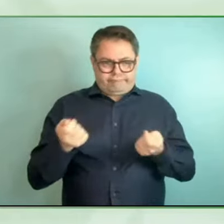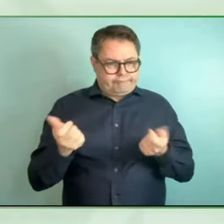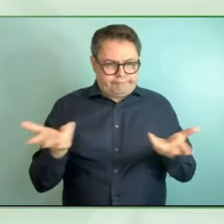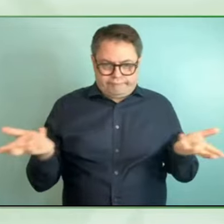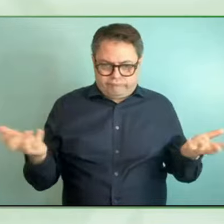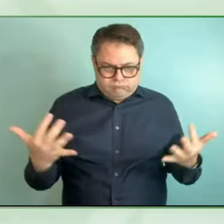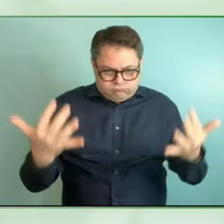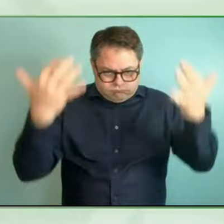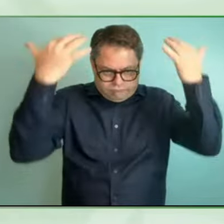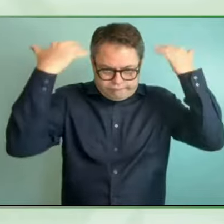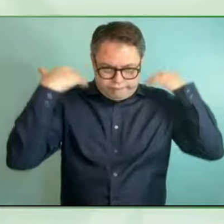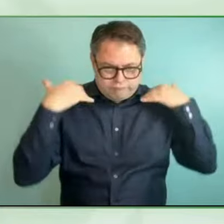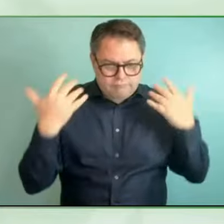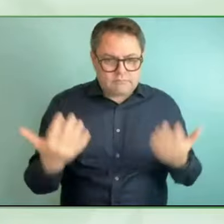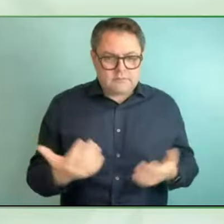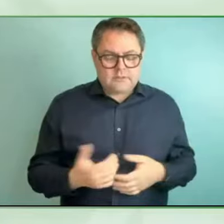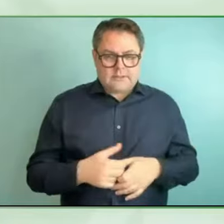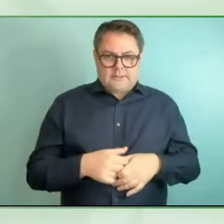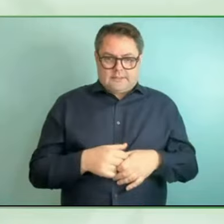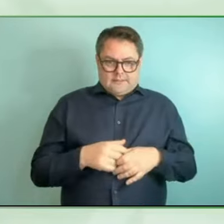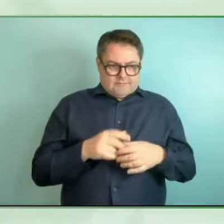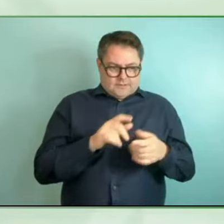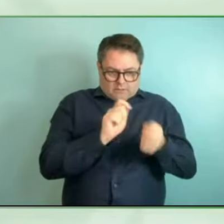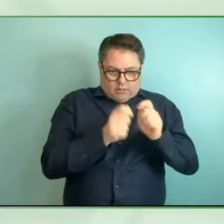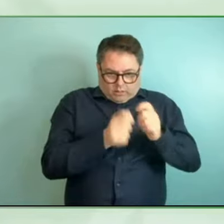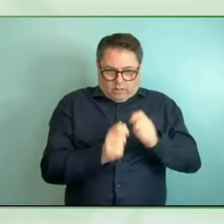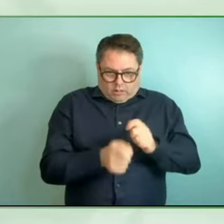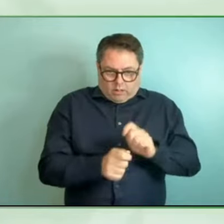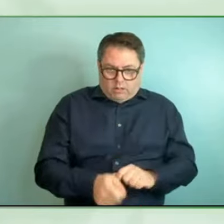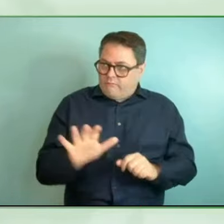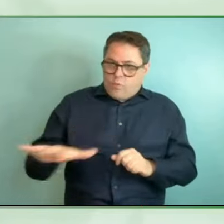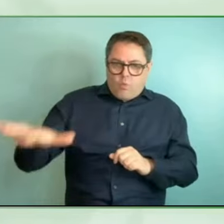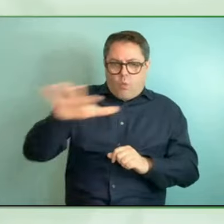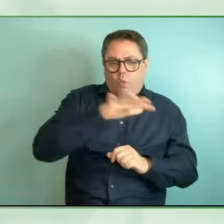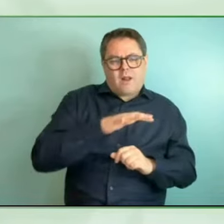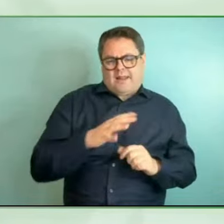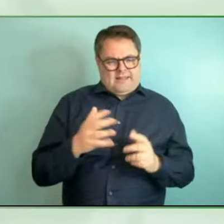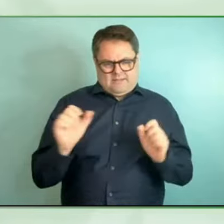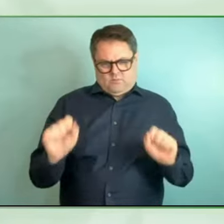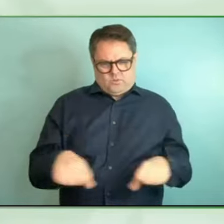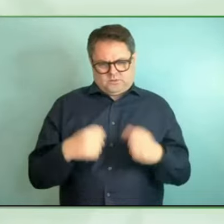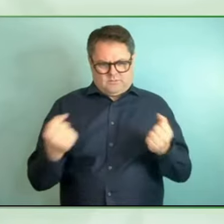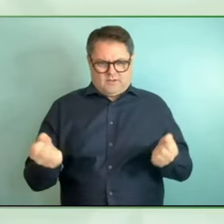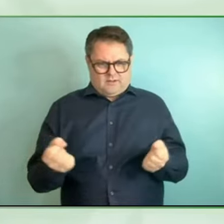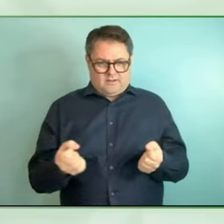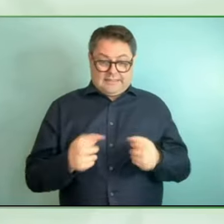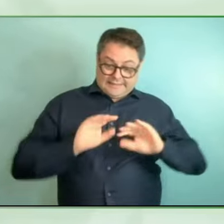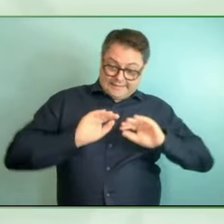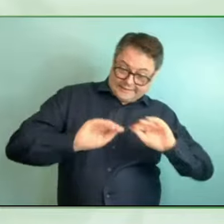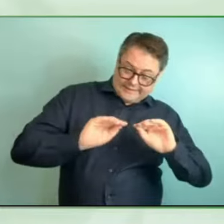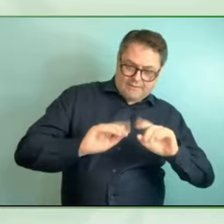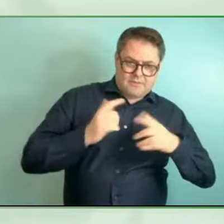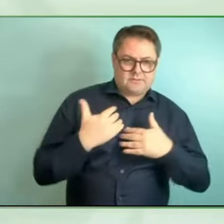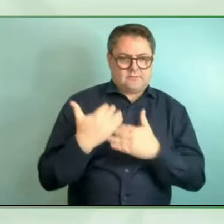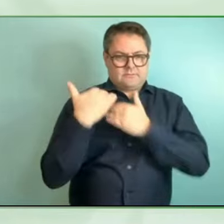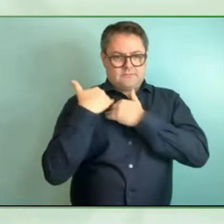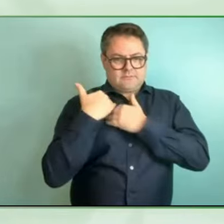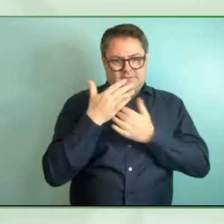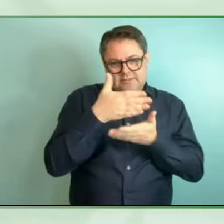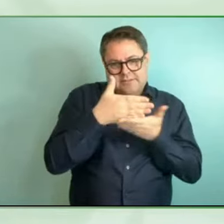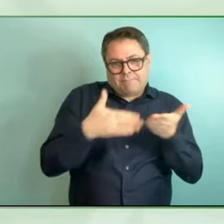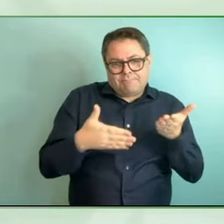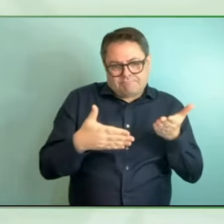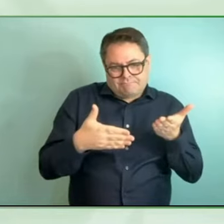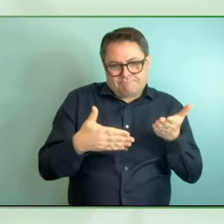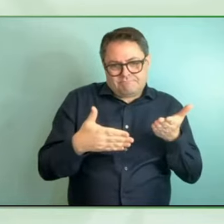create accessible documents for all of them like that. So. They only need to follow